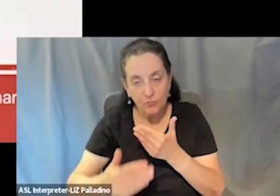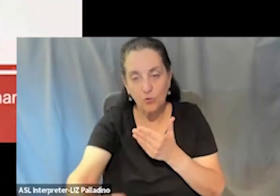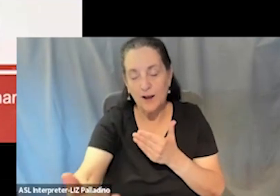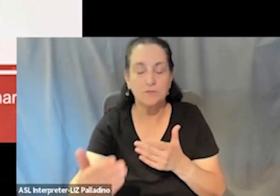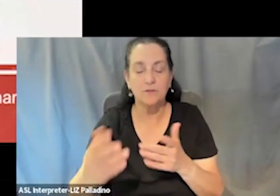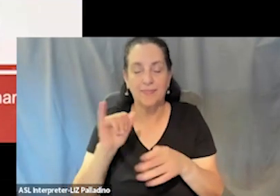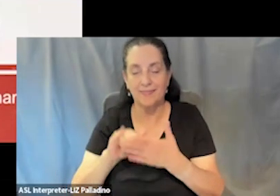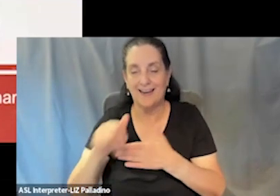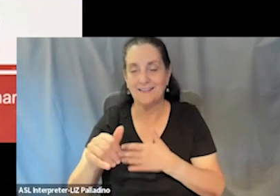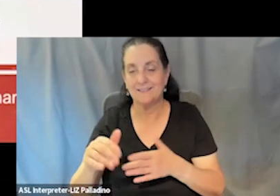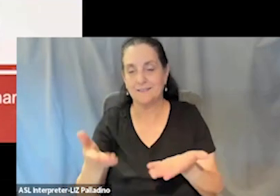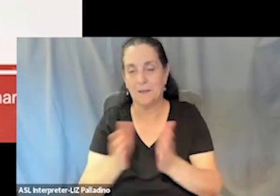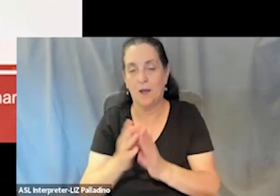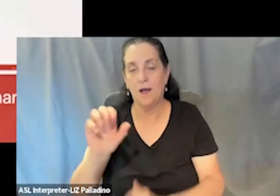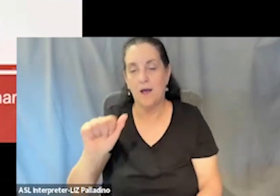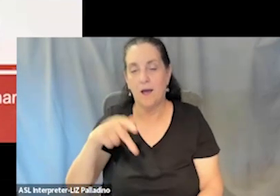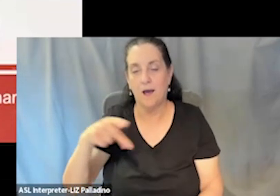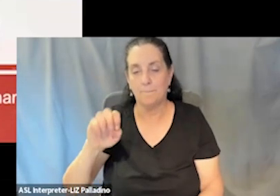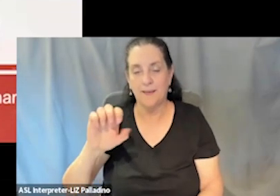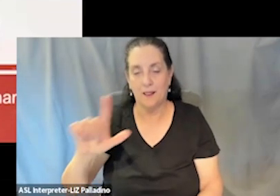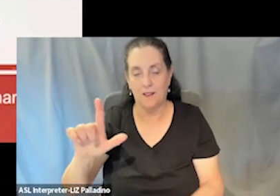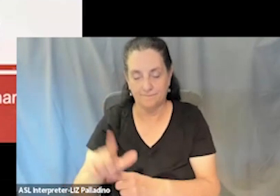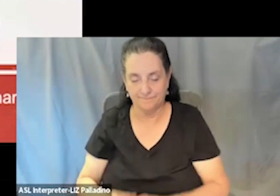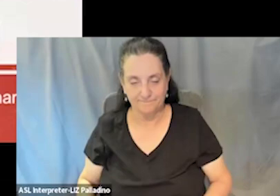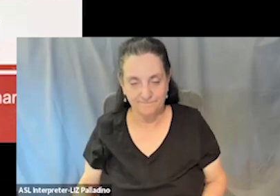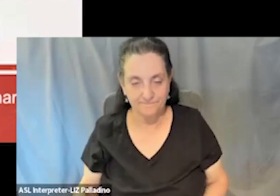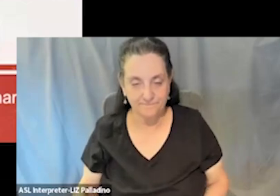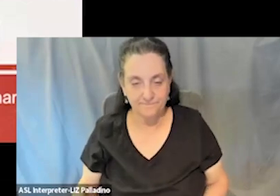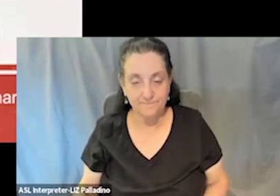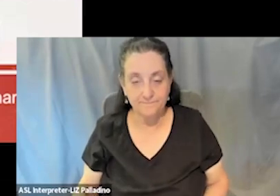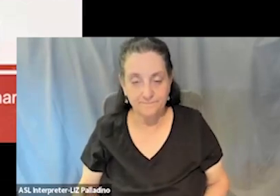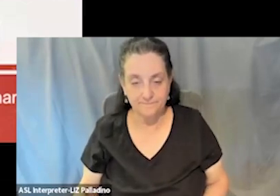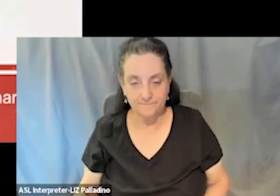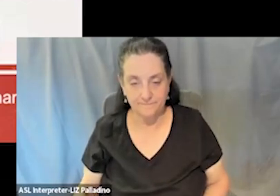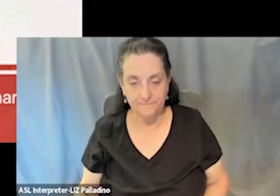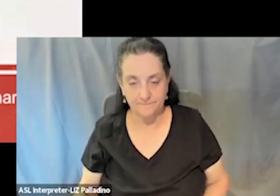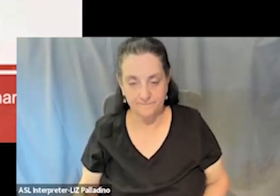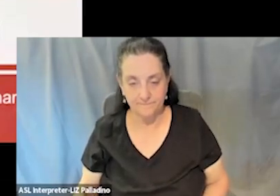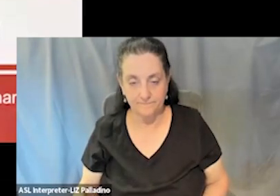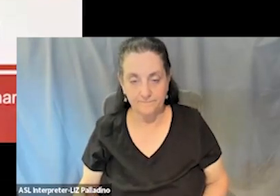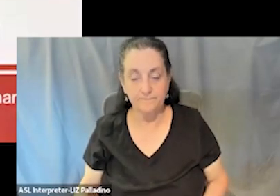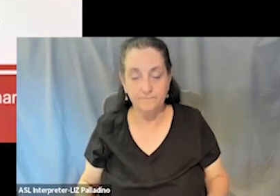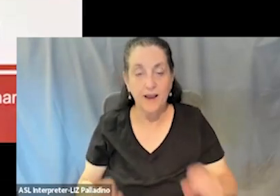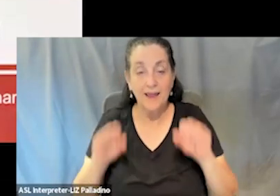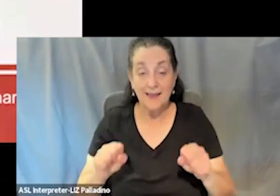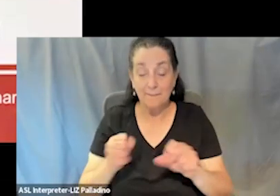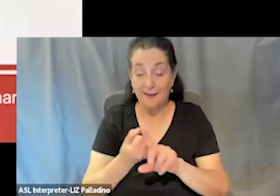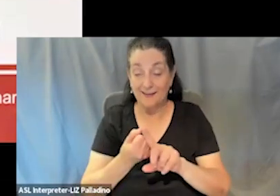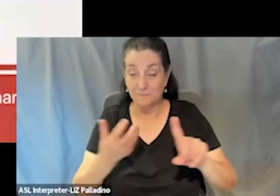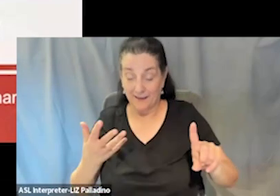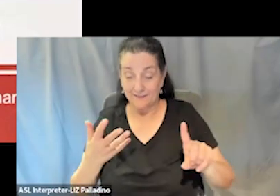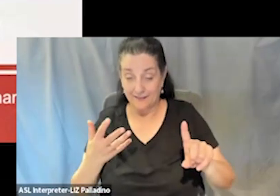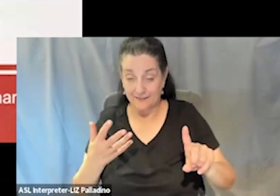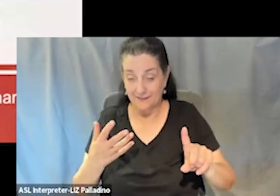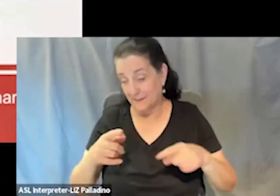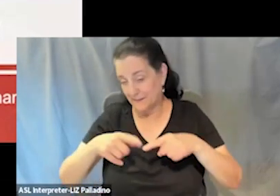the coming weeks, and again, this formula can be contracted or expanded depending on your capacity, but